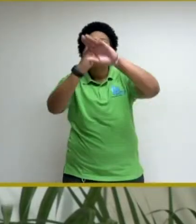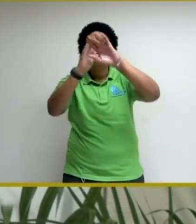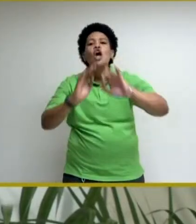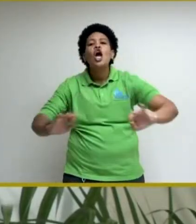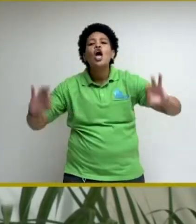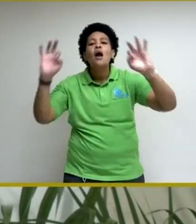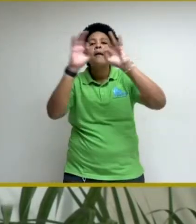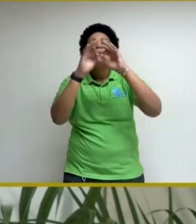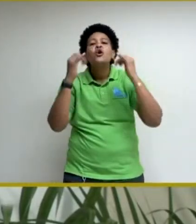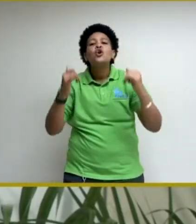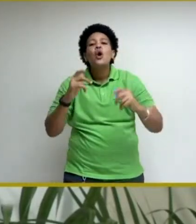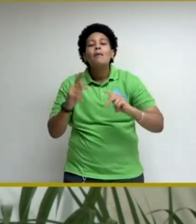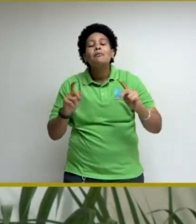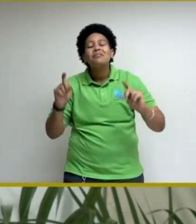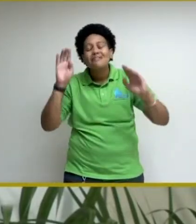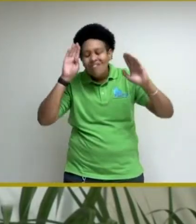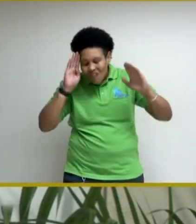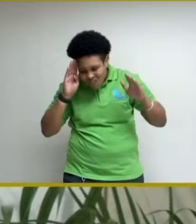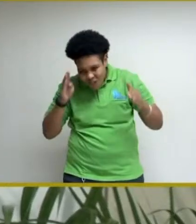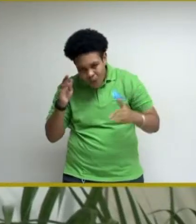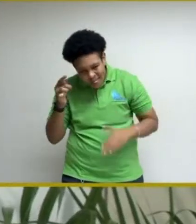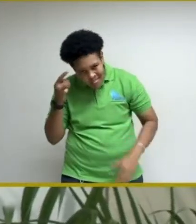that.